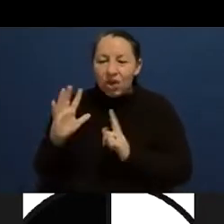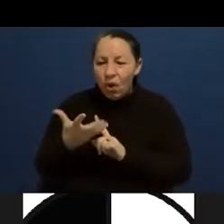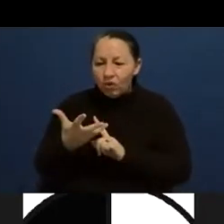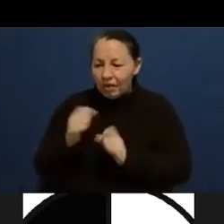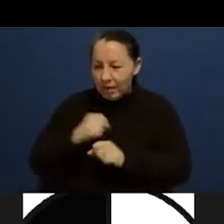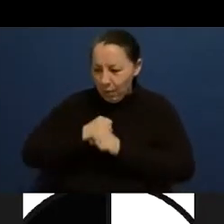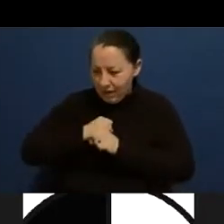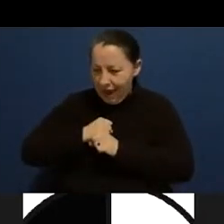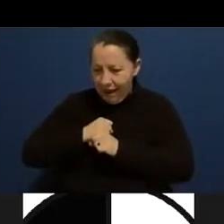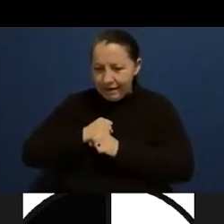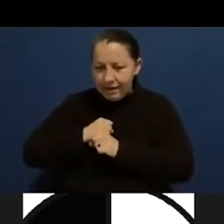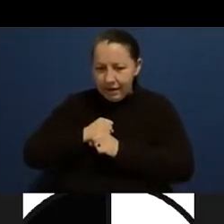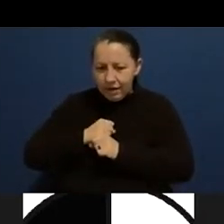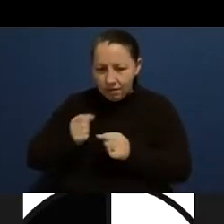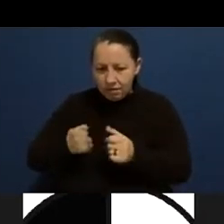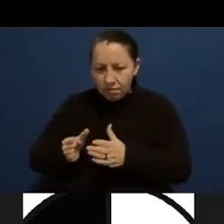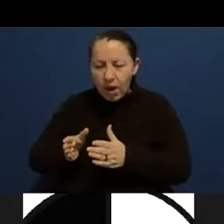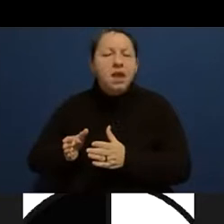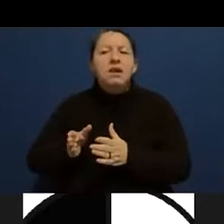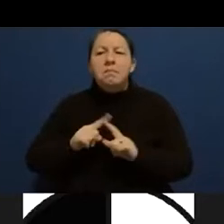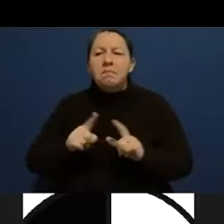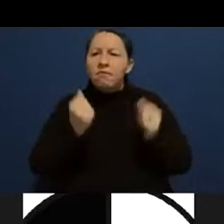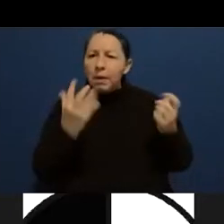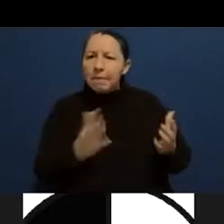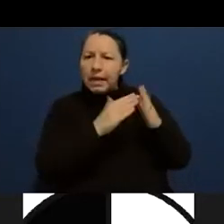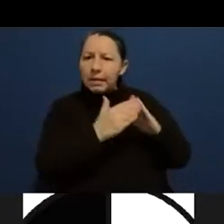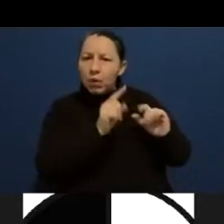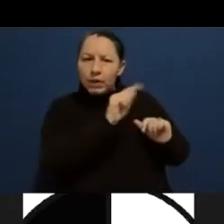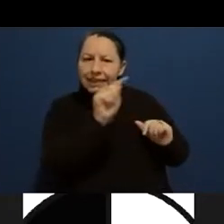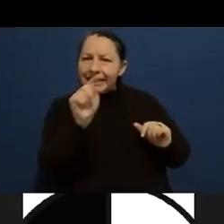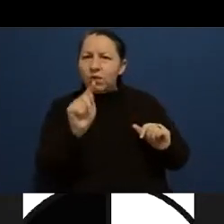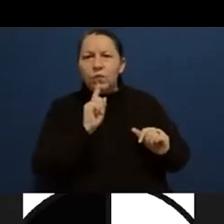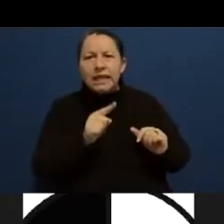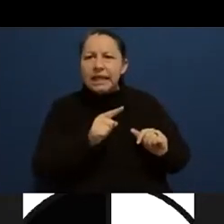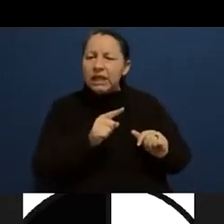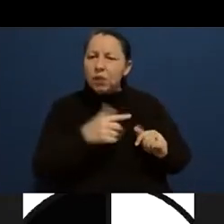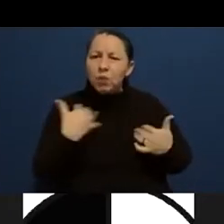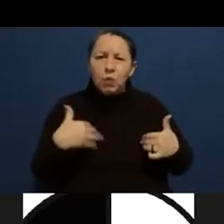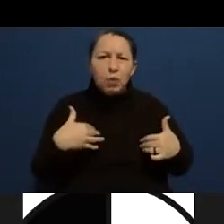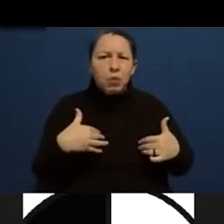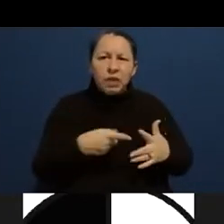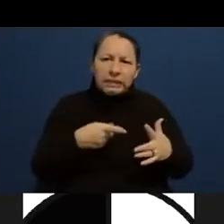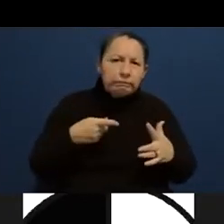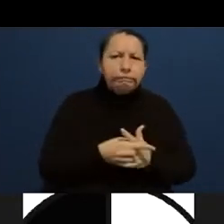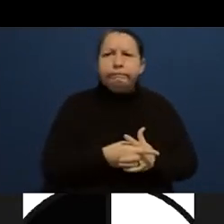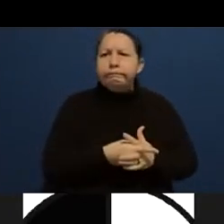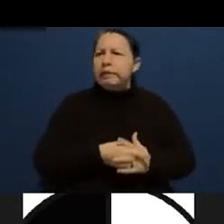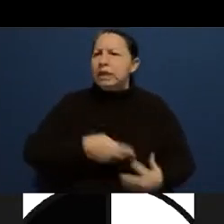and for many individuals, there is this deeply embedded historical shame. So how have you found to maybe balance that or to counter